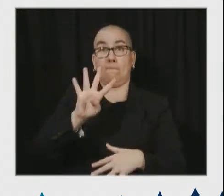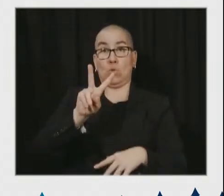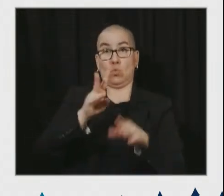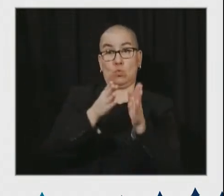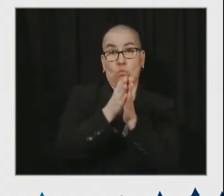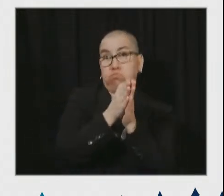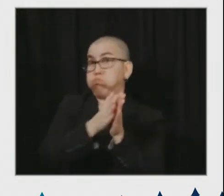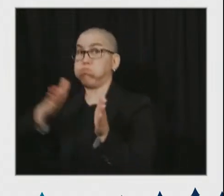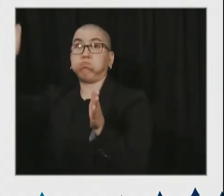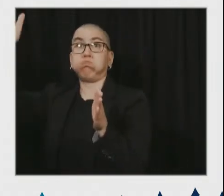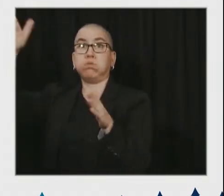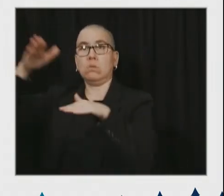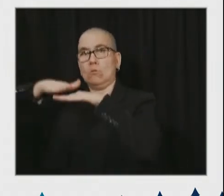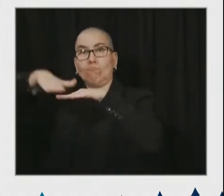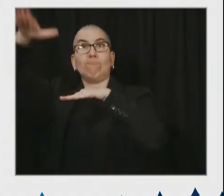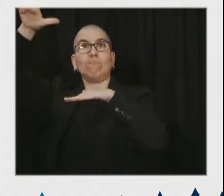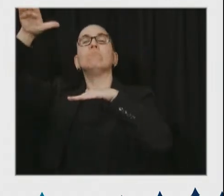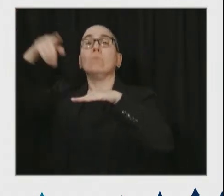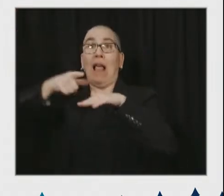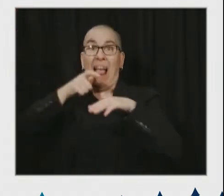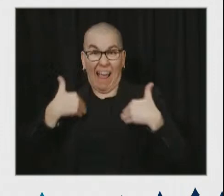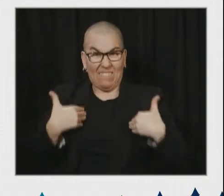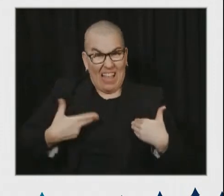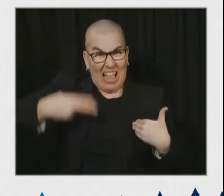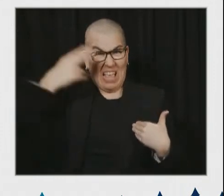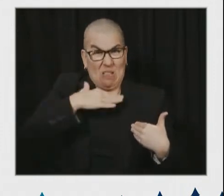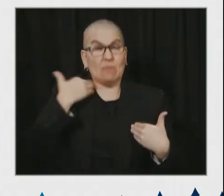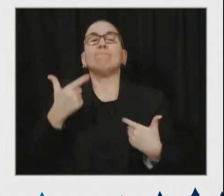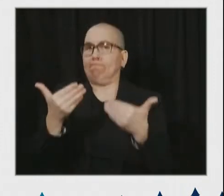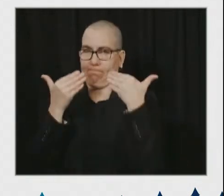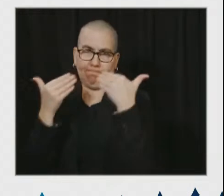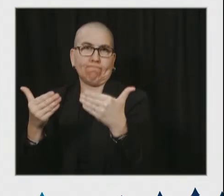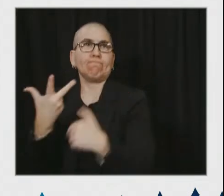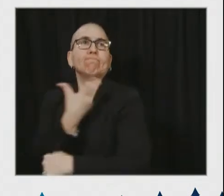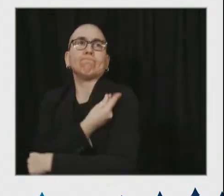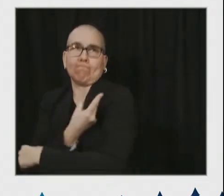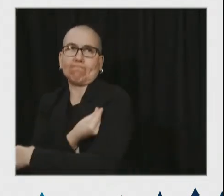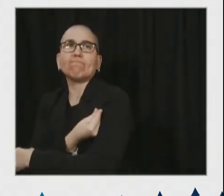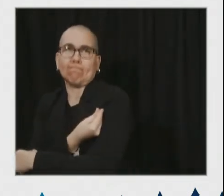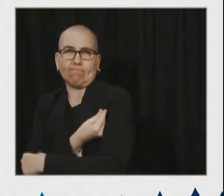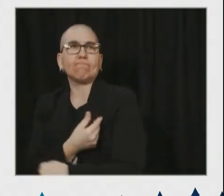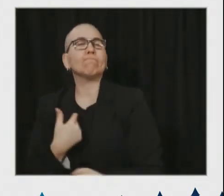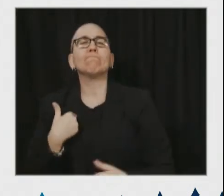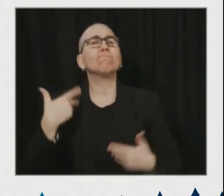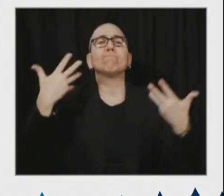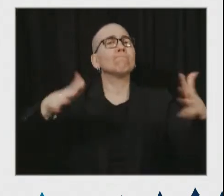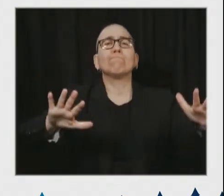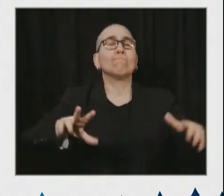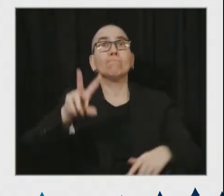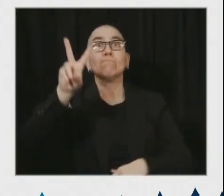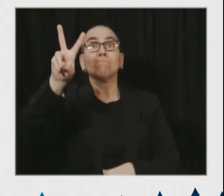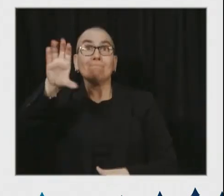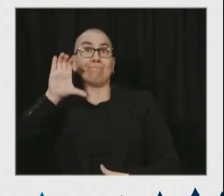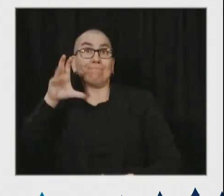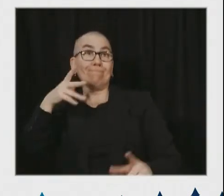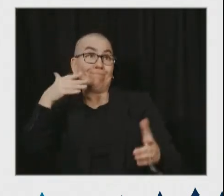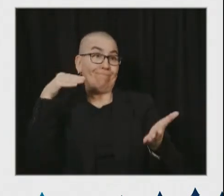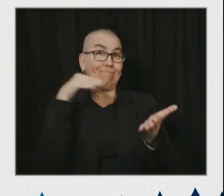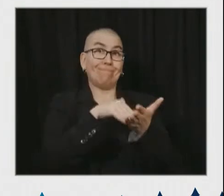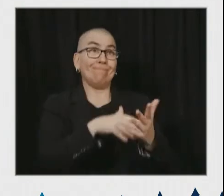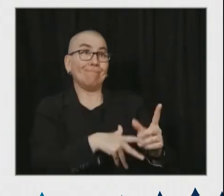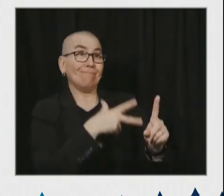you at great risk. We need to get those folks in. What I don't want to have happen is be sitting on 200,000 vaccines waiting for the final